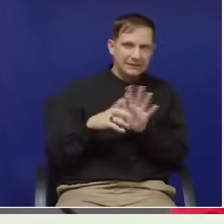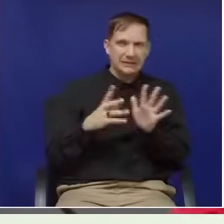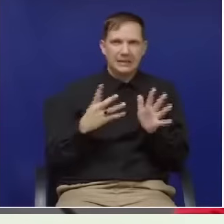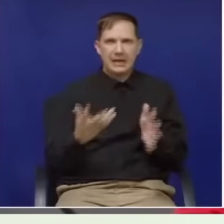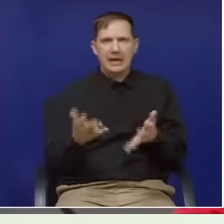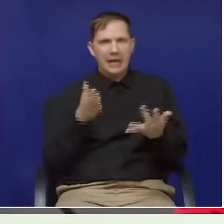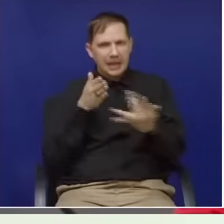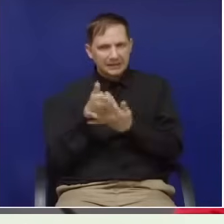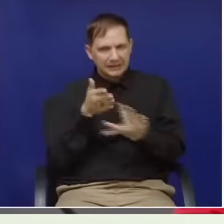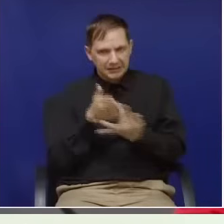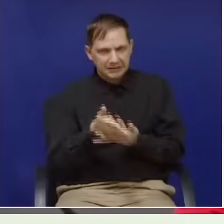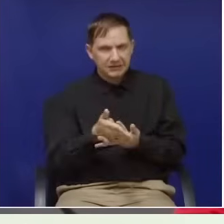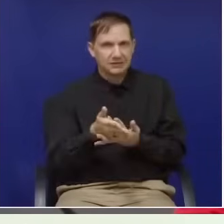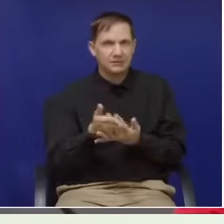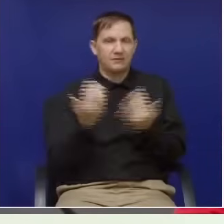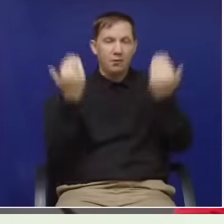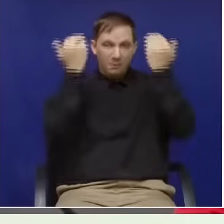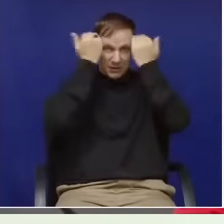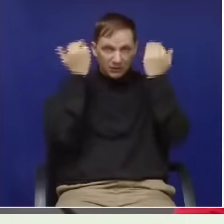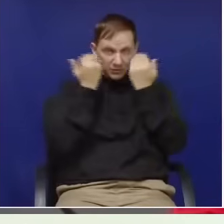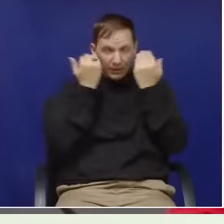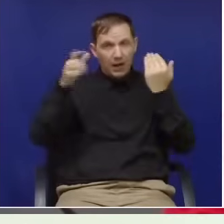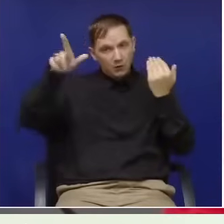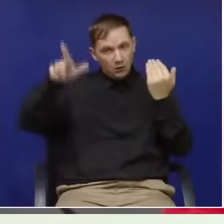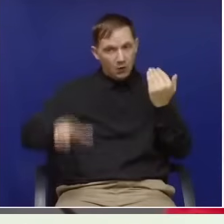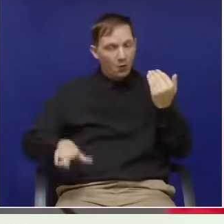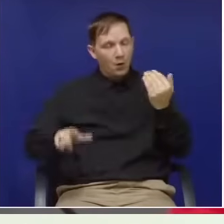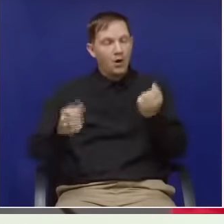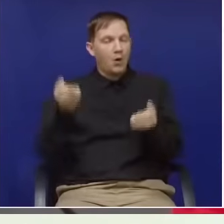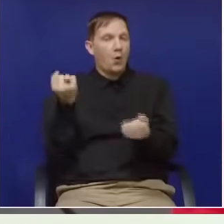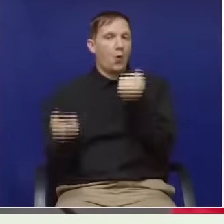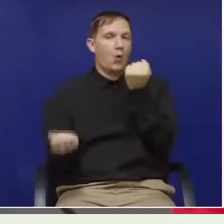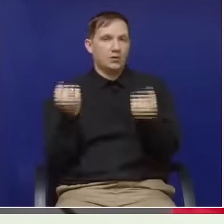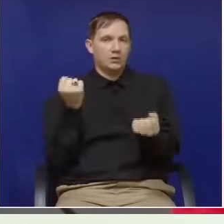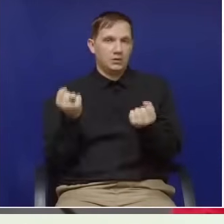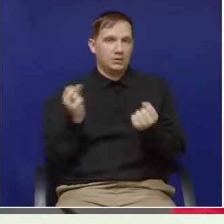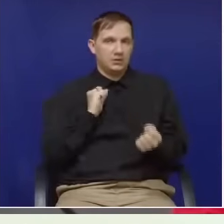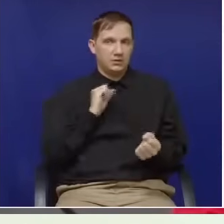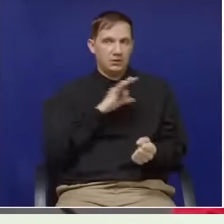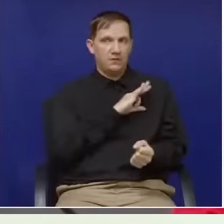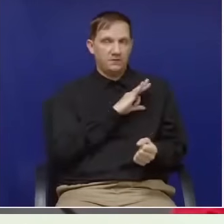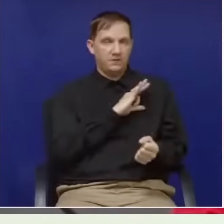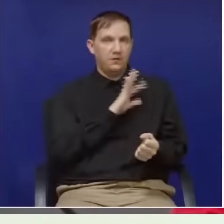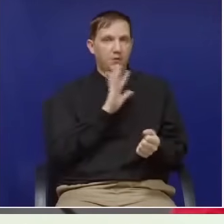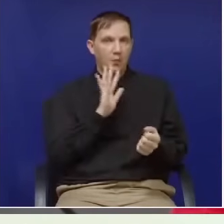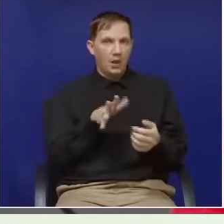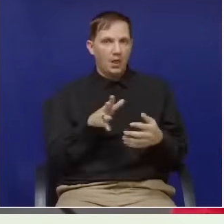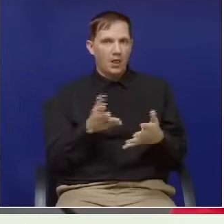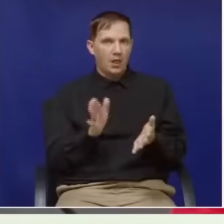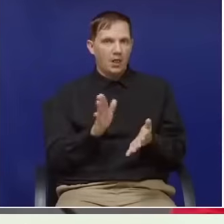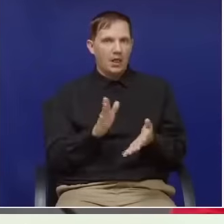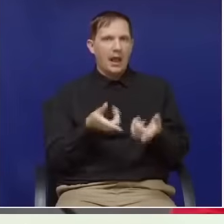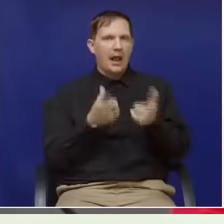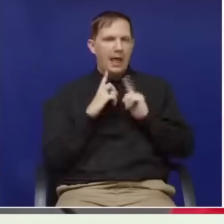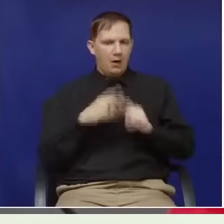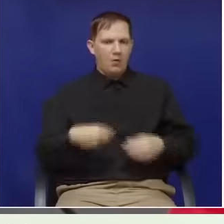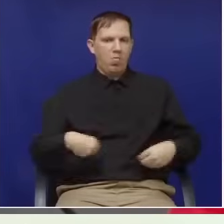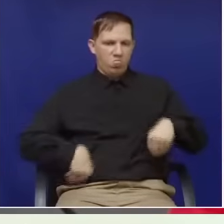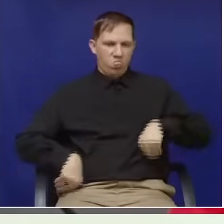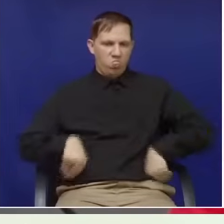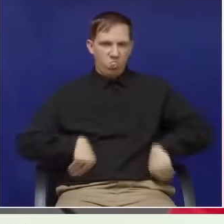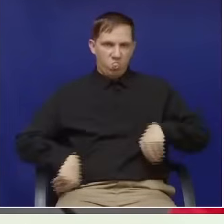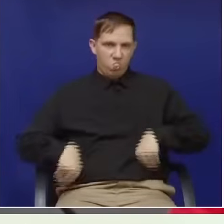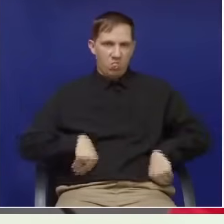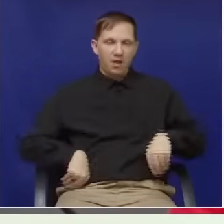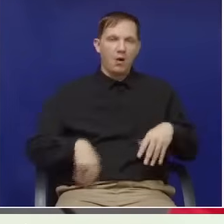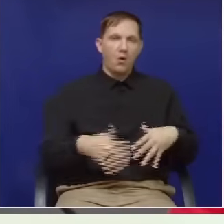amongst magistrate and lower court officials may expose vulnerable officials to corruption, external influence,